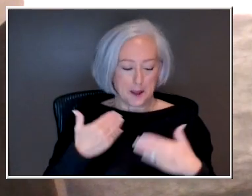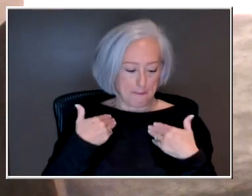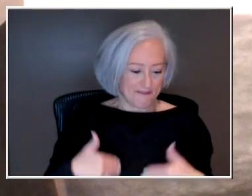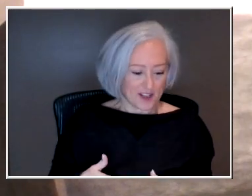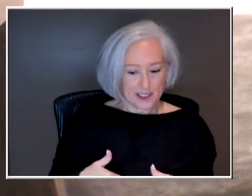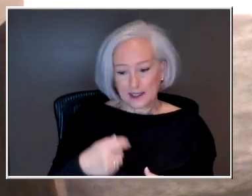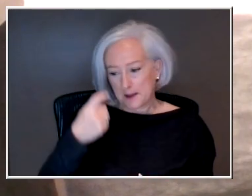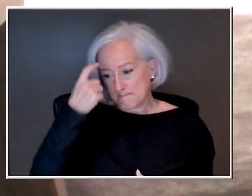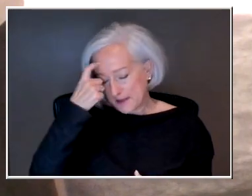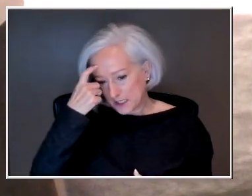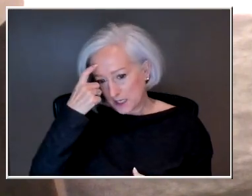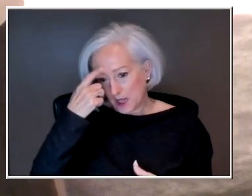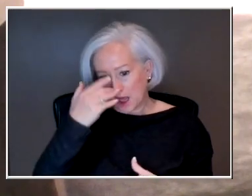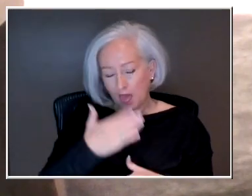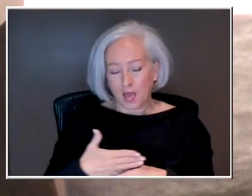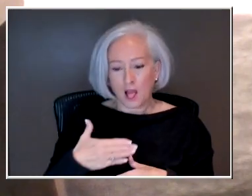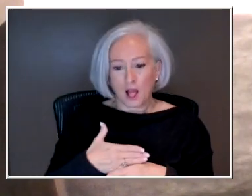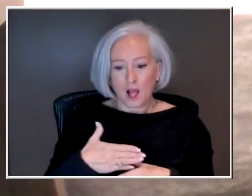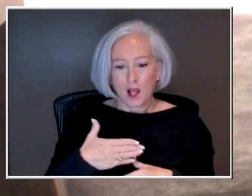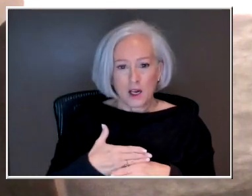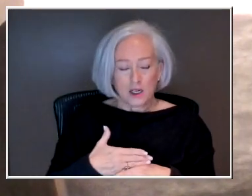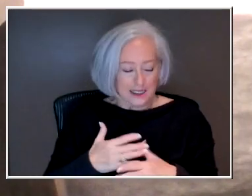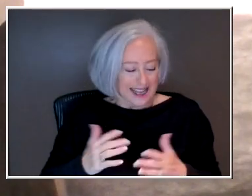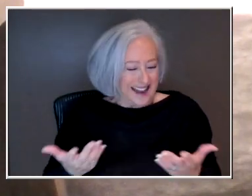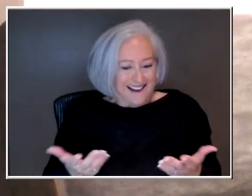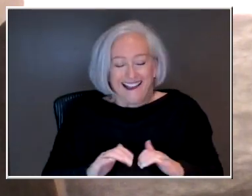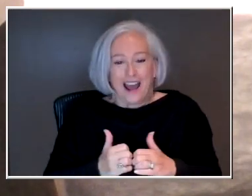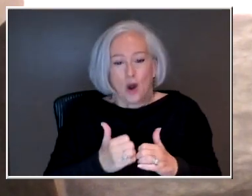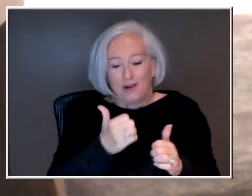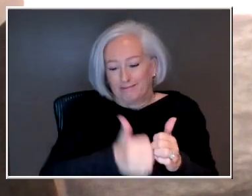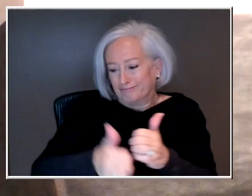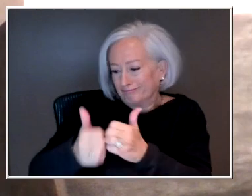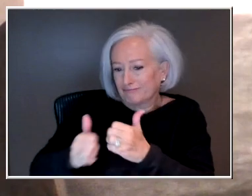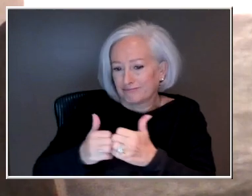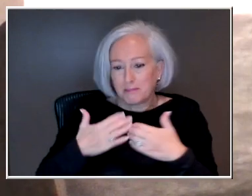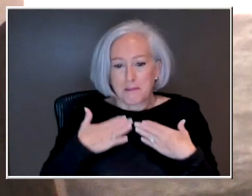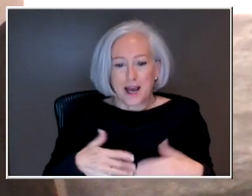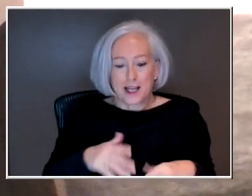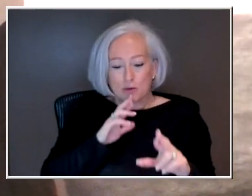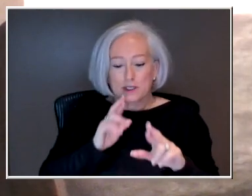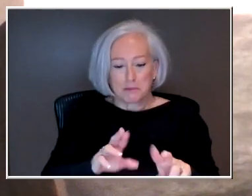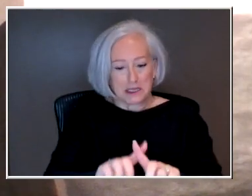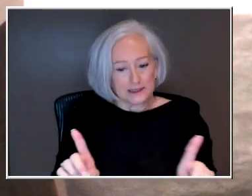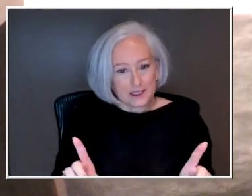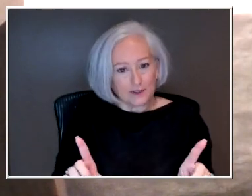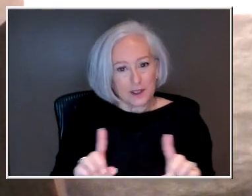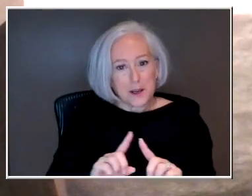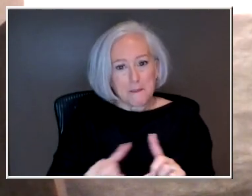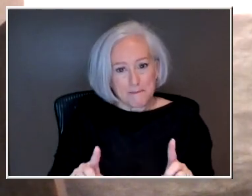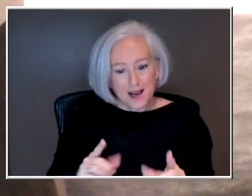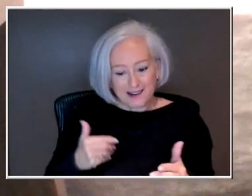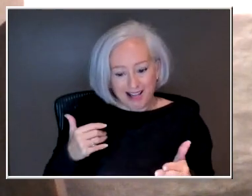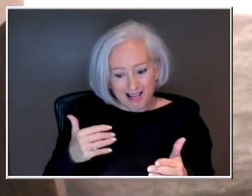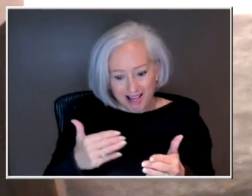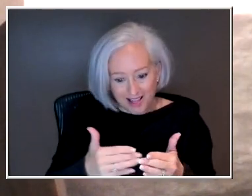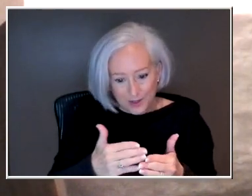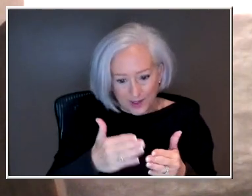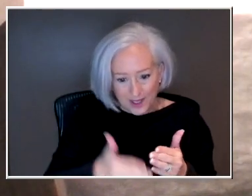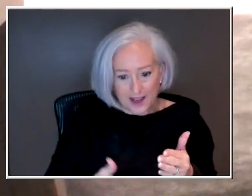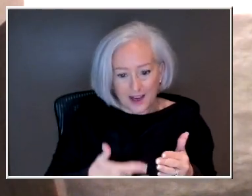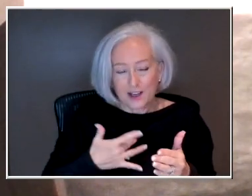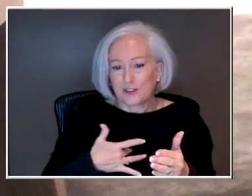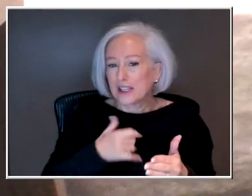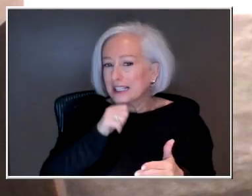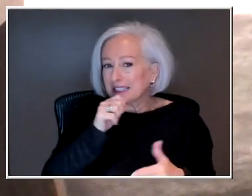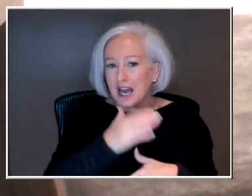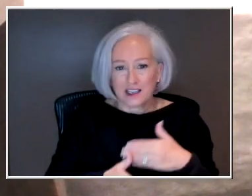The way everybody's body responds, I'm sure, is different, but you start to get pretty uncomfortable towards the end, and you're doing shots